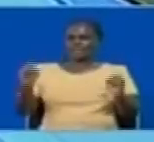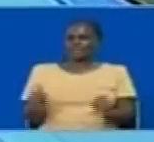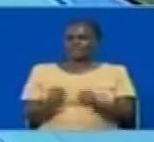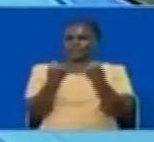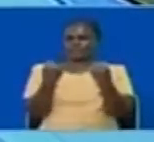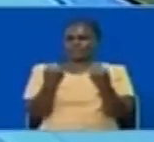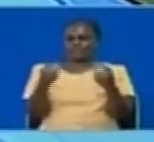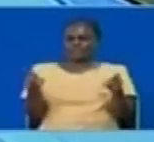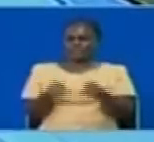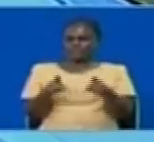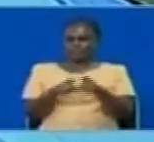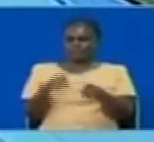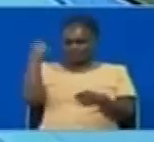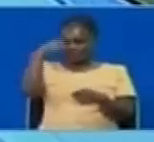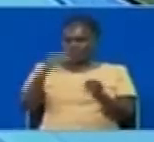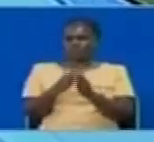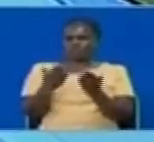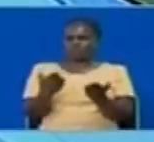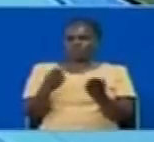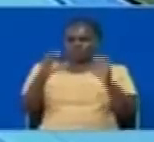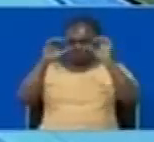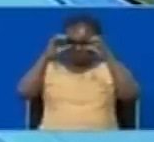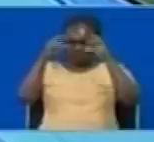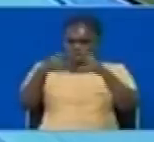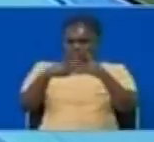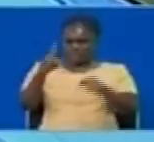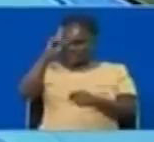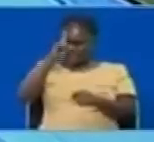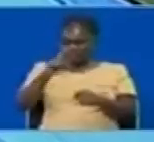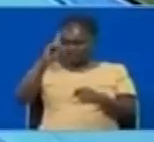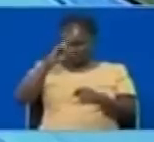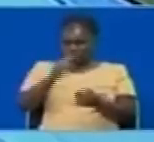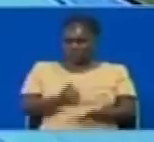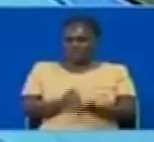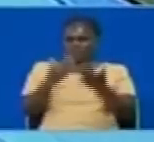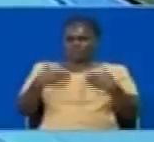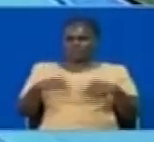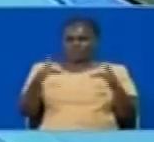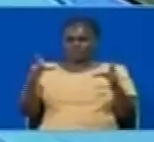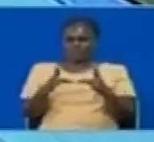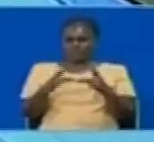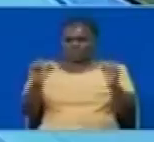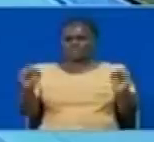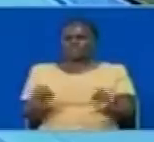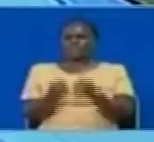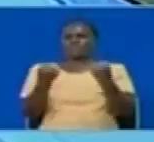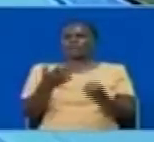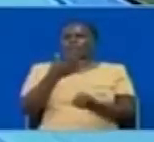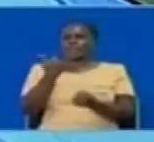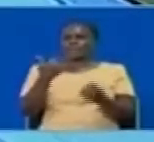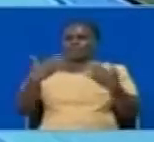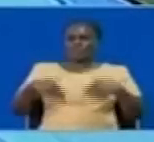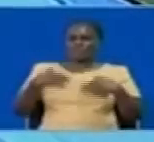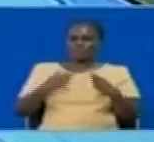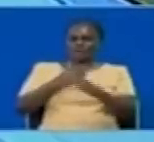giants Facebook and Google have both launched a series of initiatives to help make the internet a safer and better place for people across